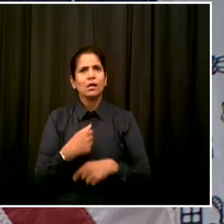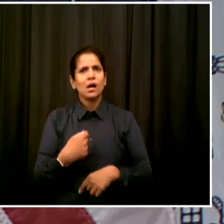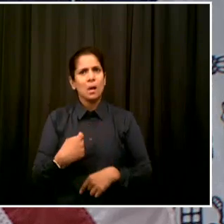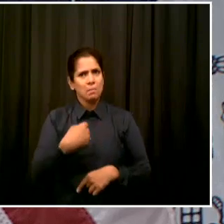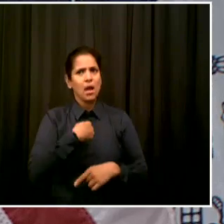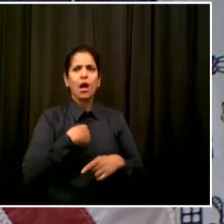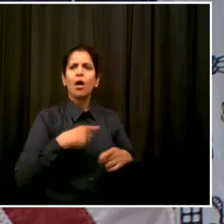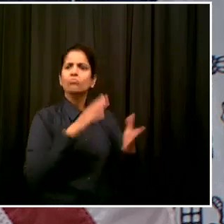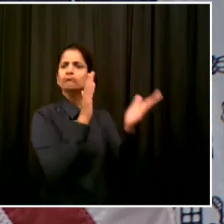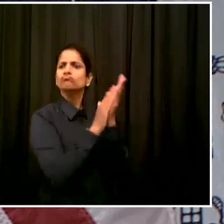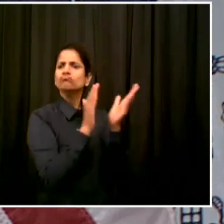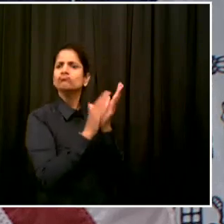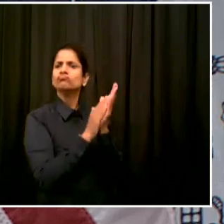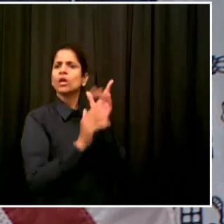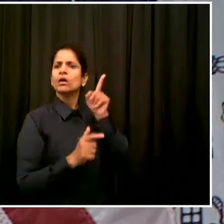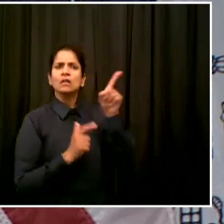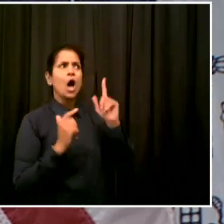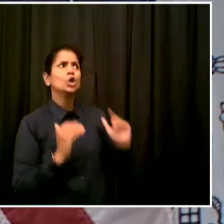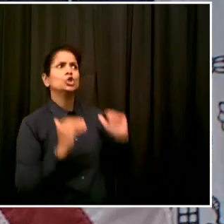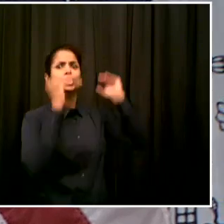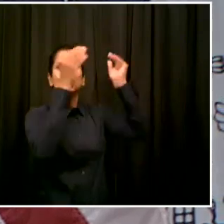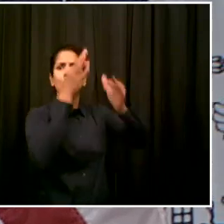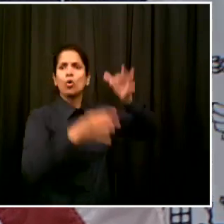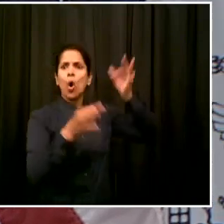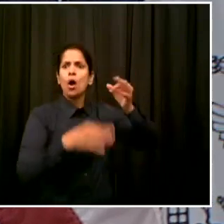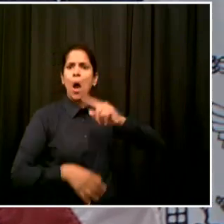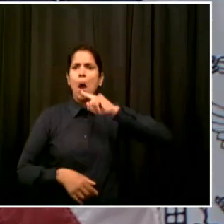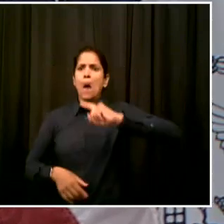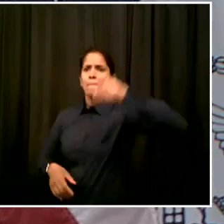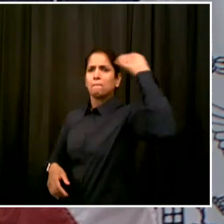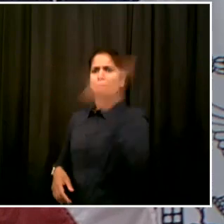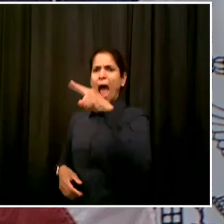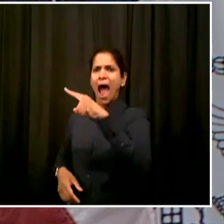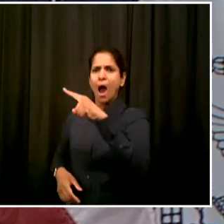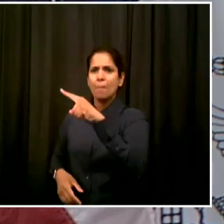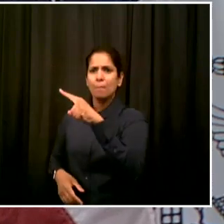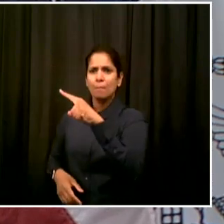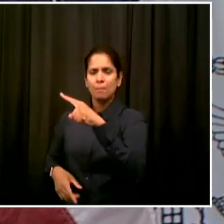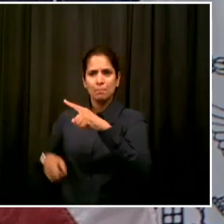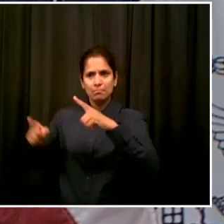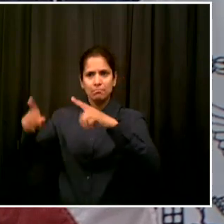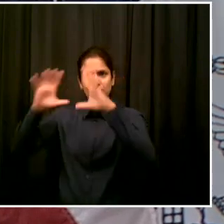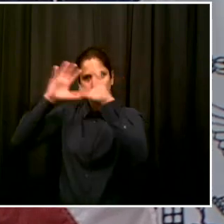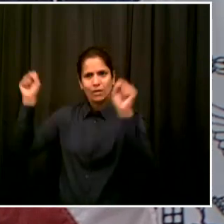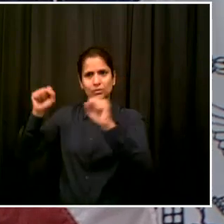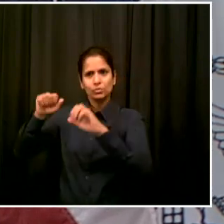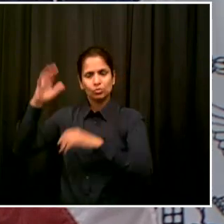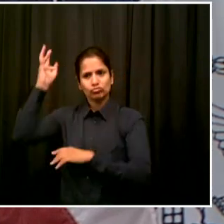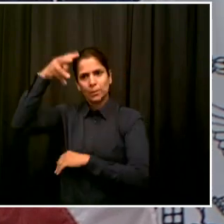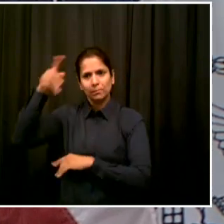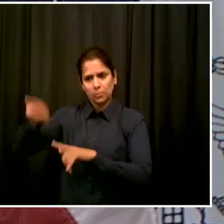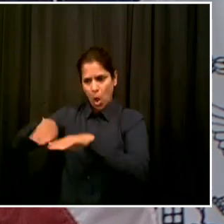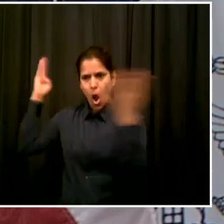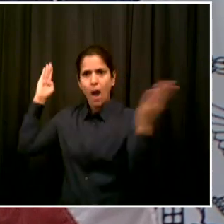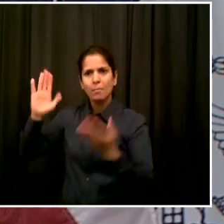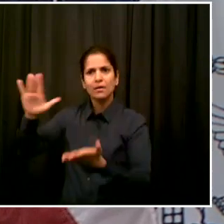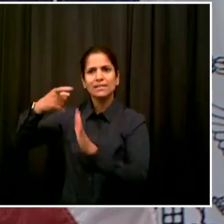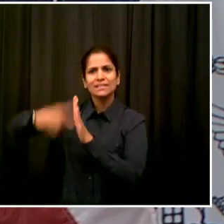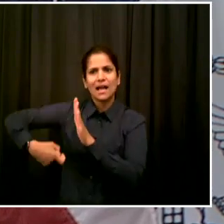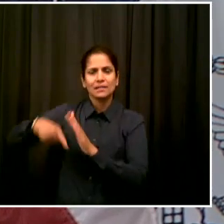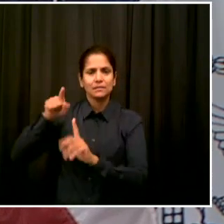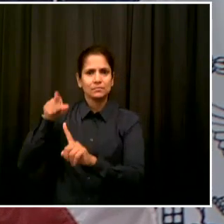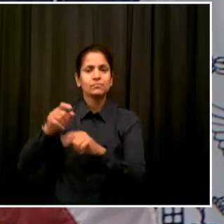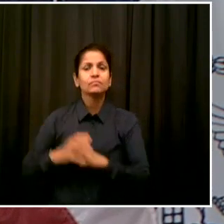Go ahead, Sean. Do you have a follow-up? Yeah. Separately, I wanted to ask about how things are going between you